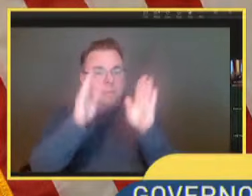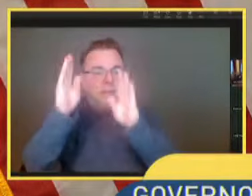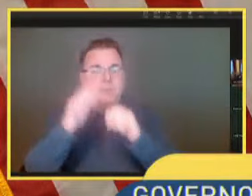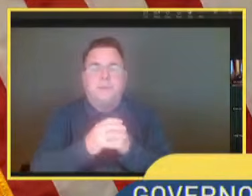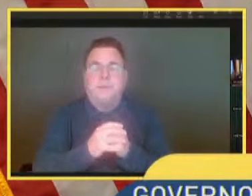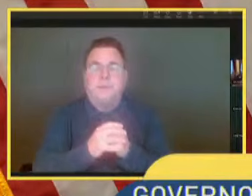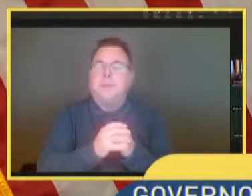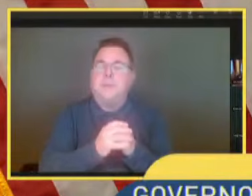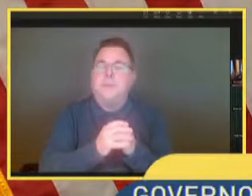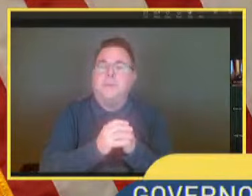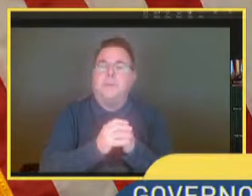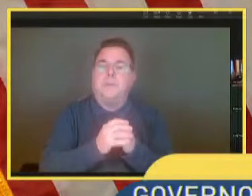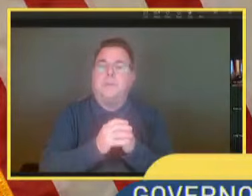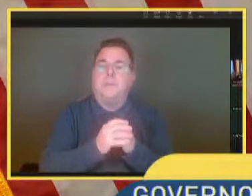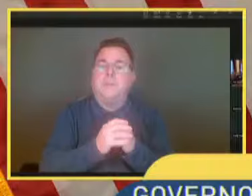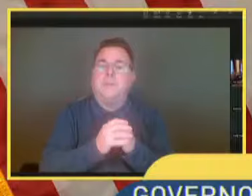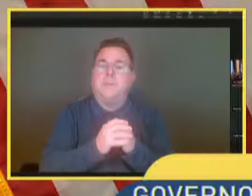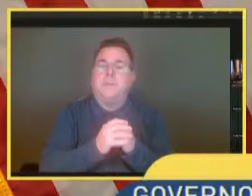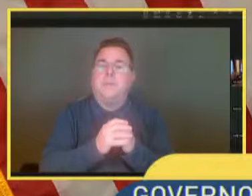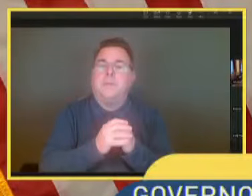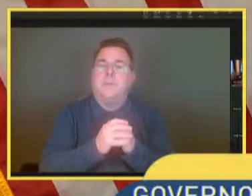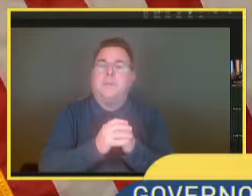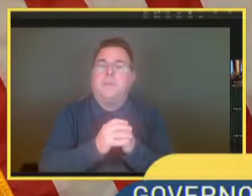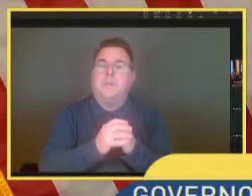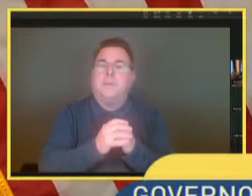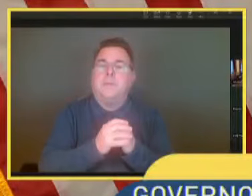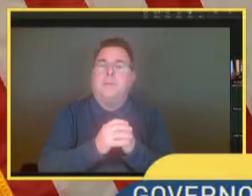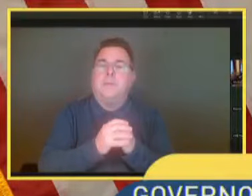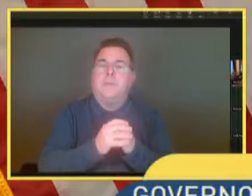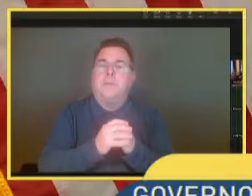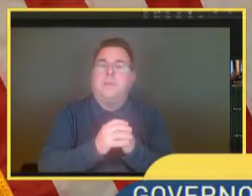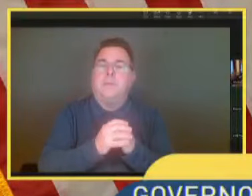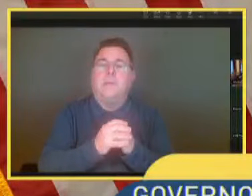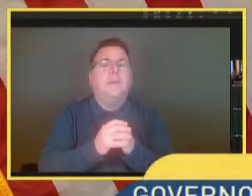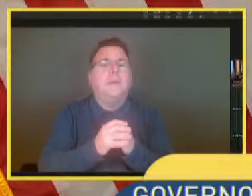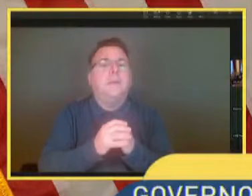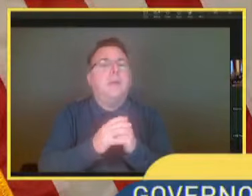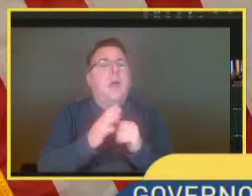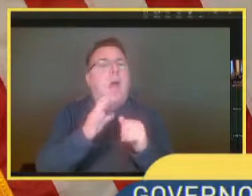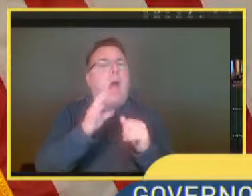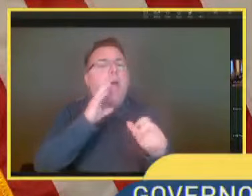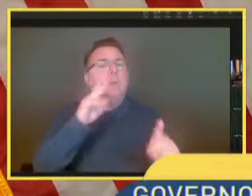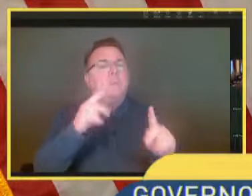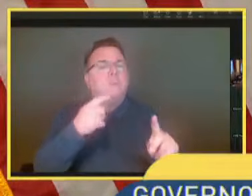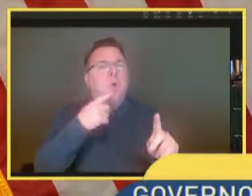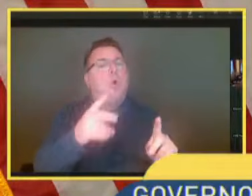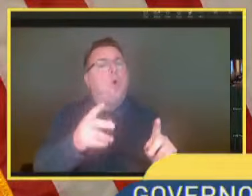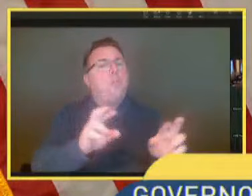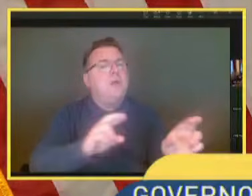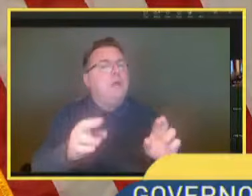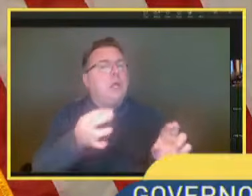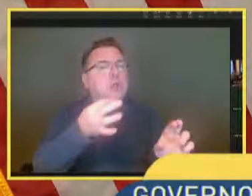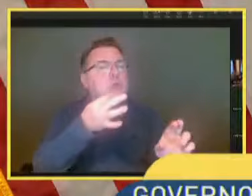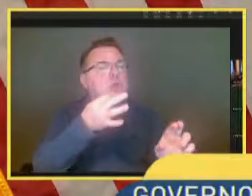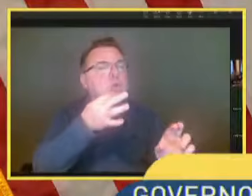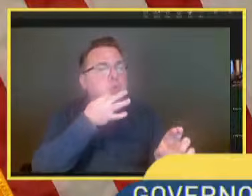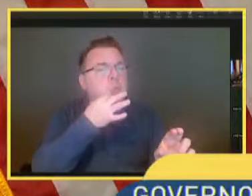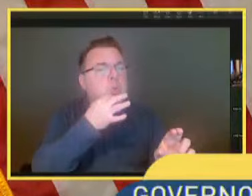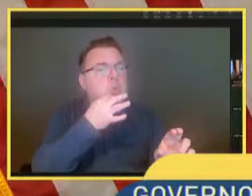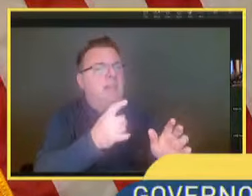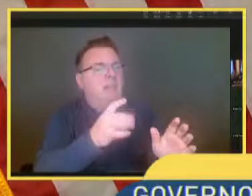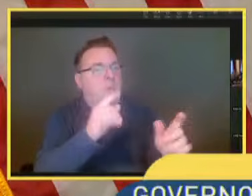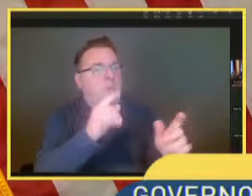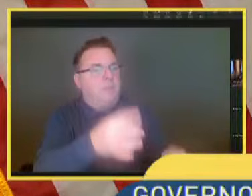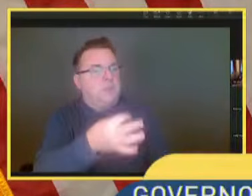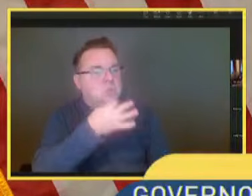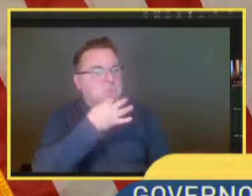who, when I say we should be prepared for a certain thing in Washington State, we're like, you know what, I don't think that's going to happen, Bob. I don't think they're going to do